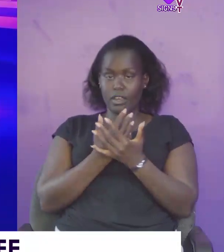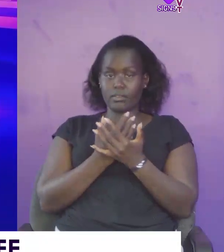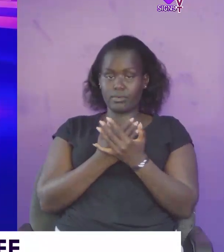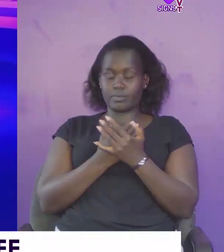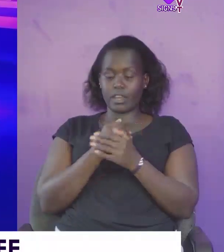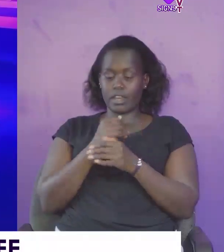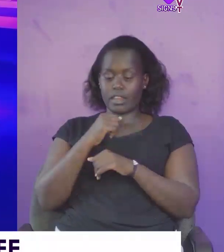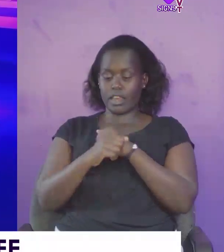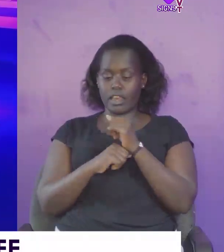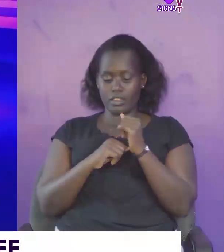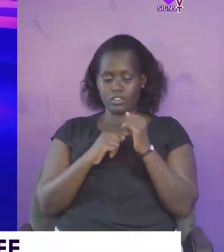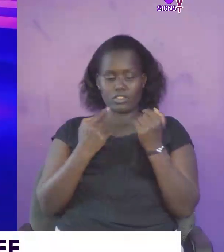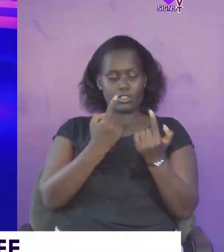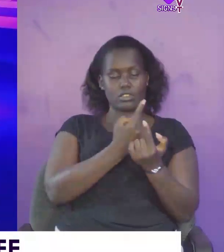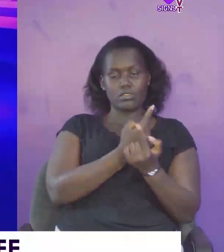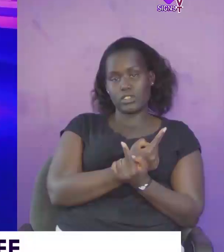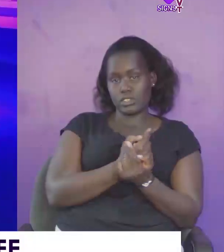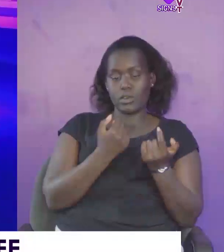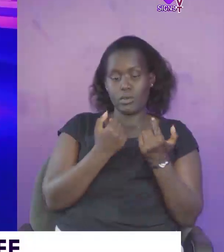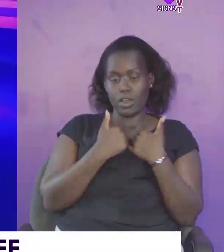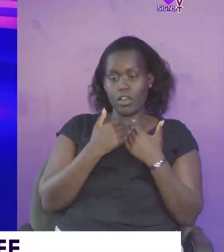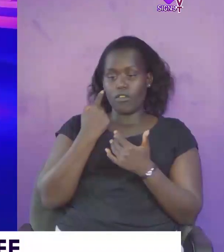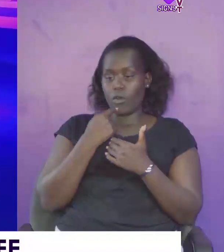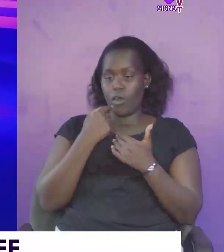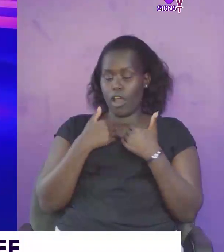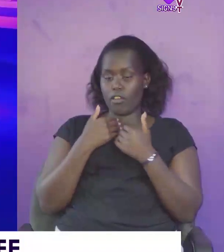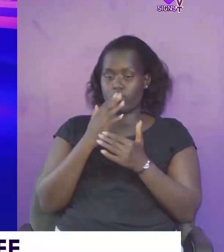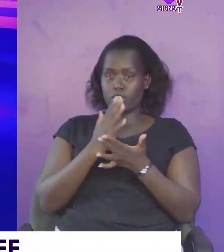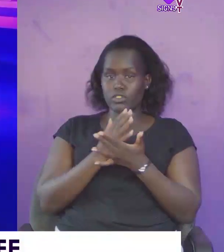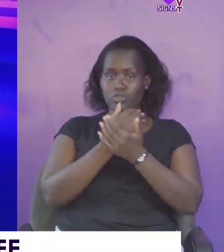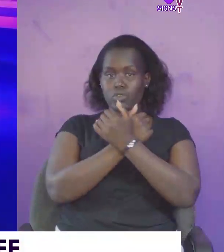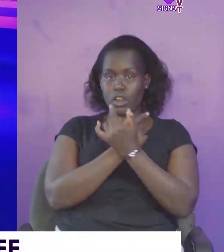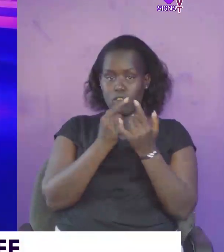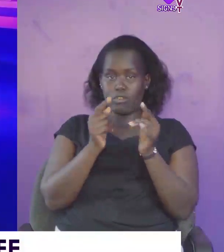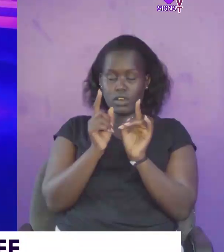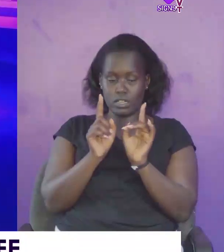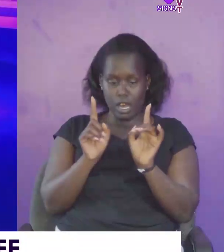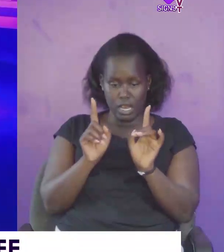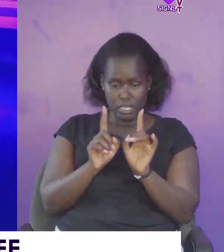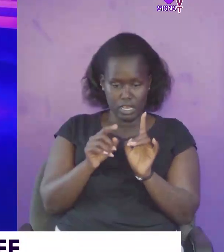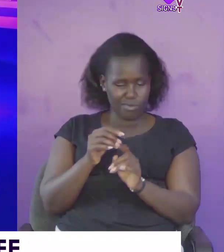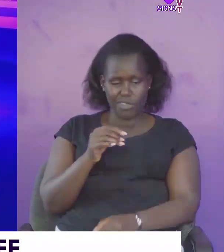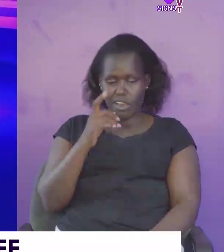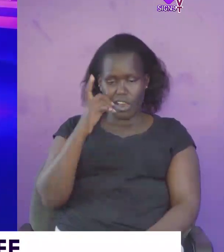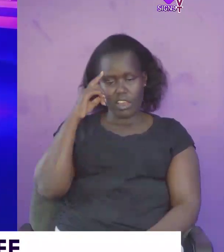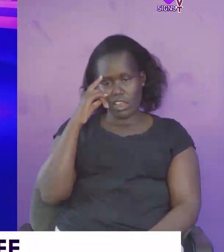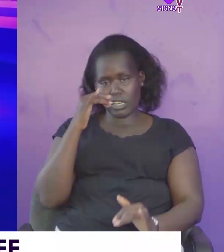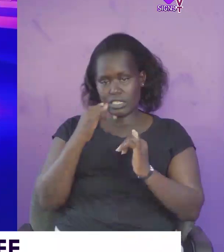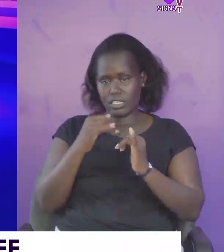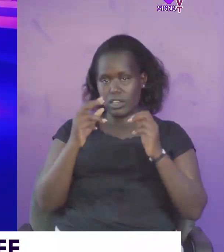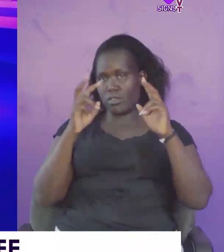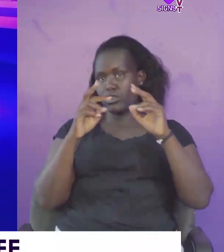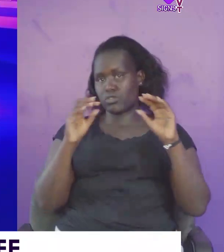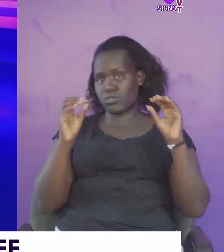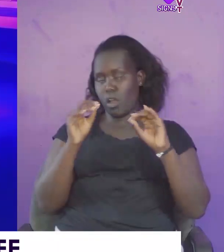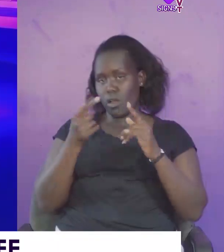differences. So kuna wale ambao kweli ni genuine love, na pia I don't think it's a new issue kwa sababu I think there was a while ago tulikuwa